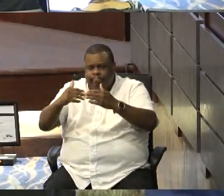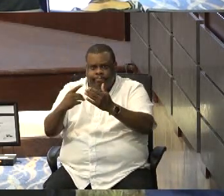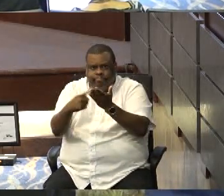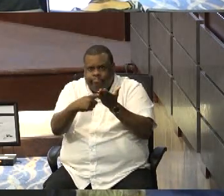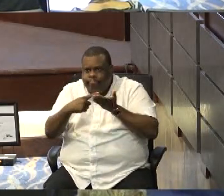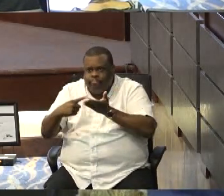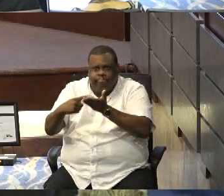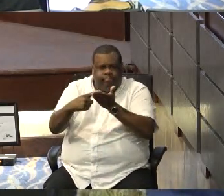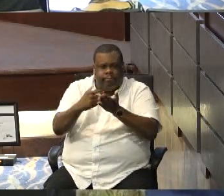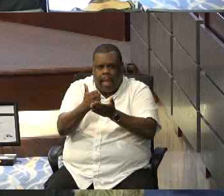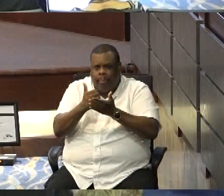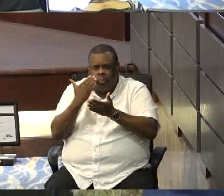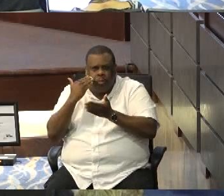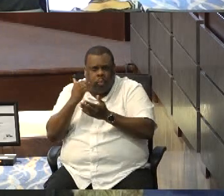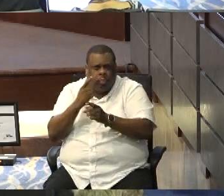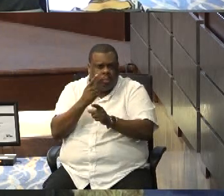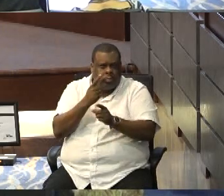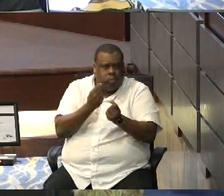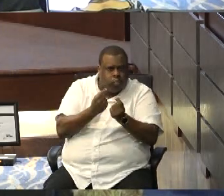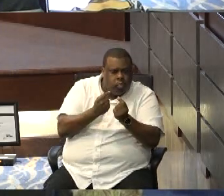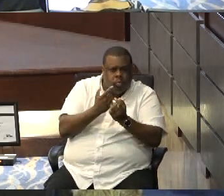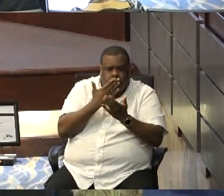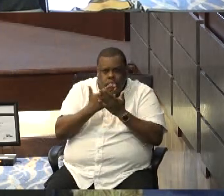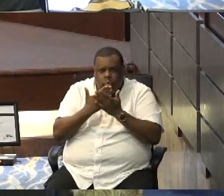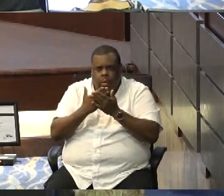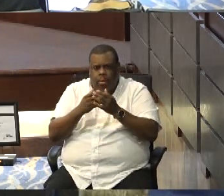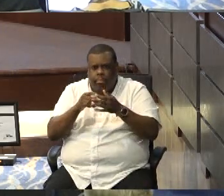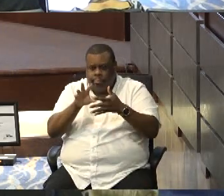on TV have been,